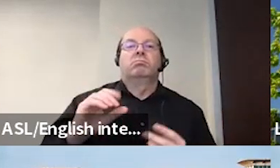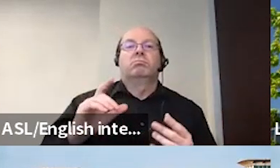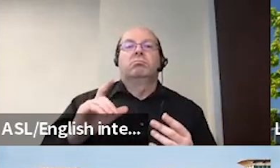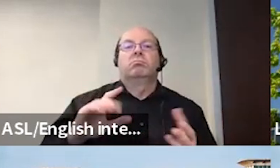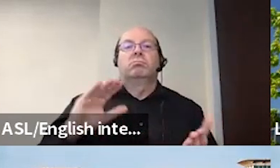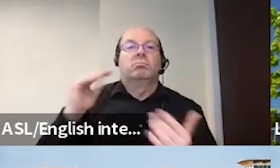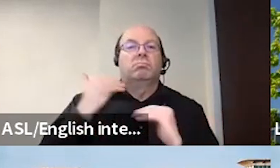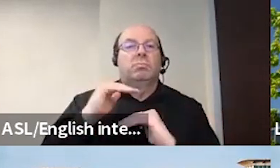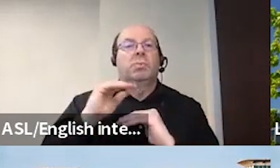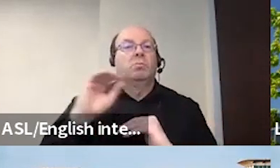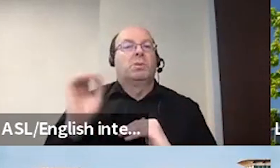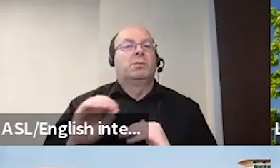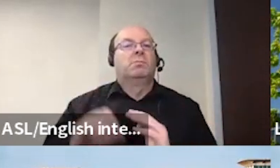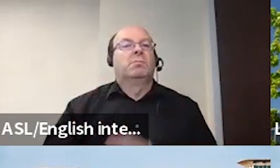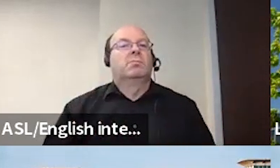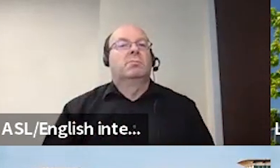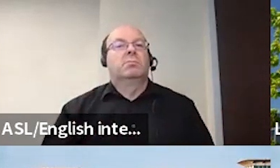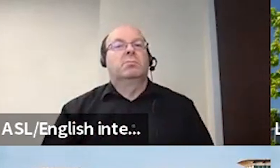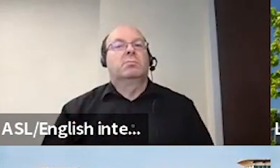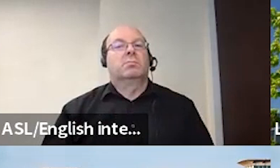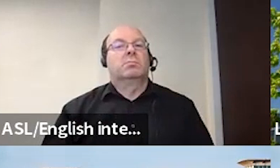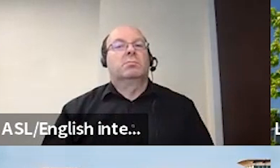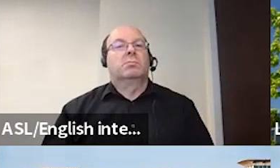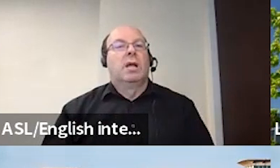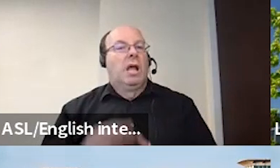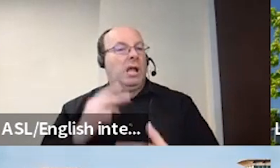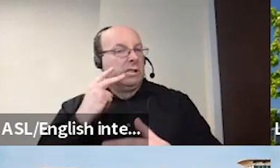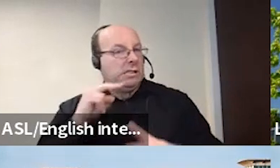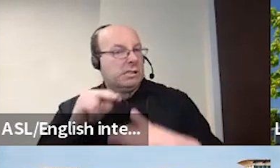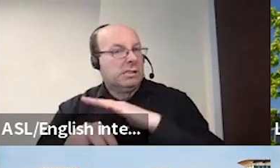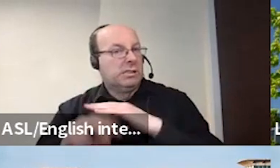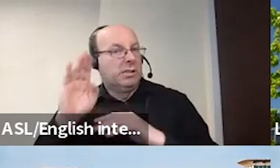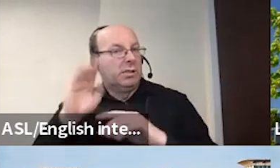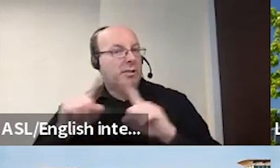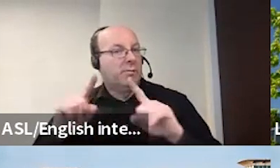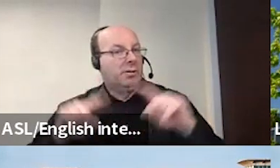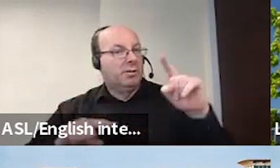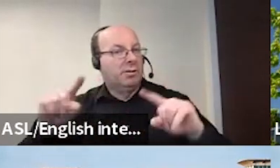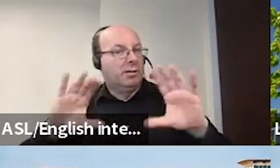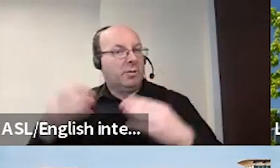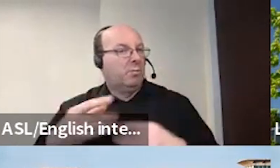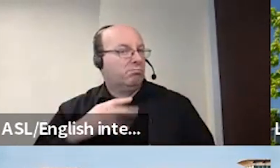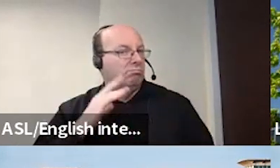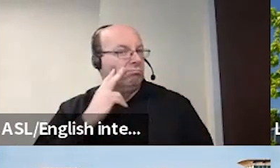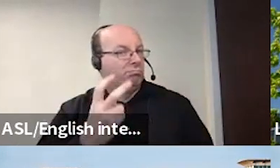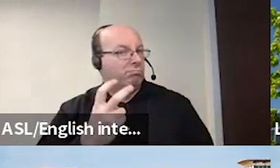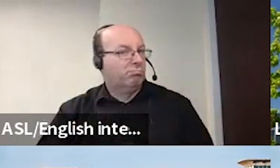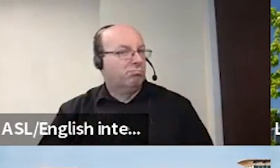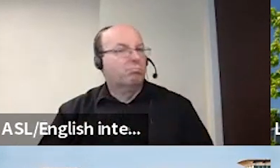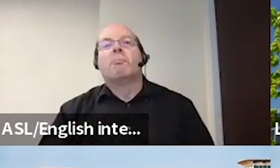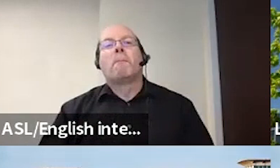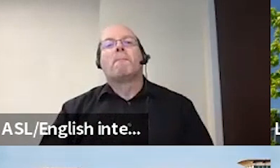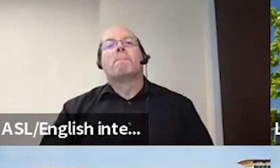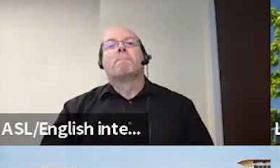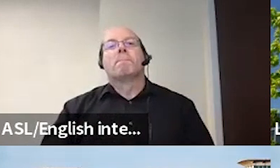for different contexts. Okay. William Lynn asks, I would like to ask about any